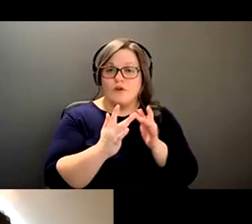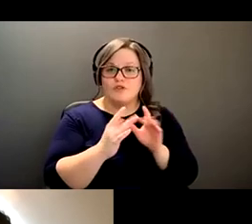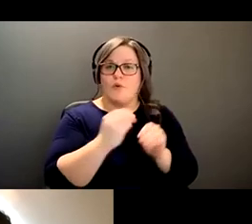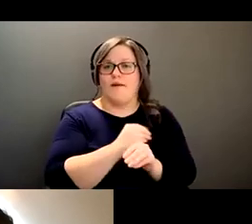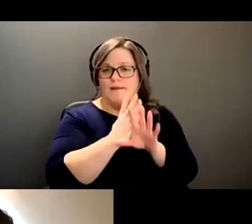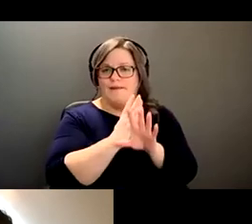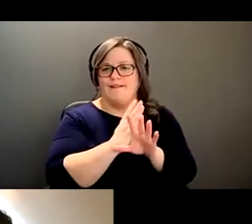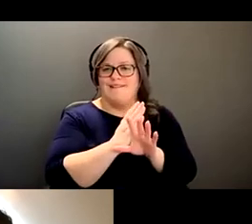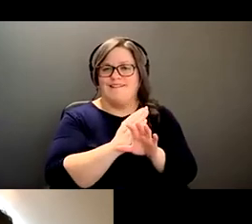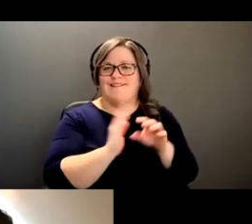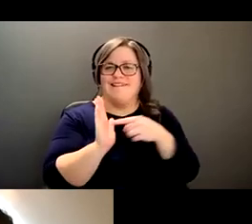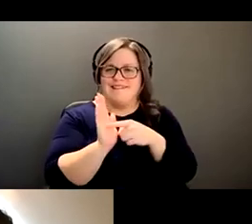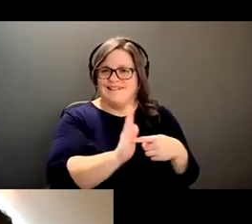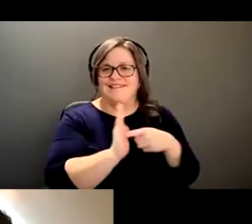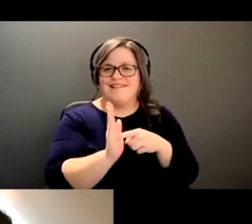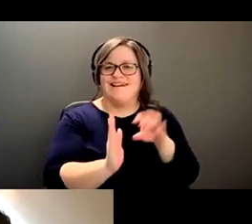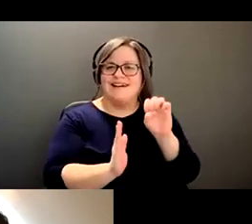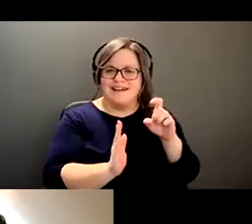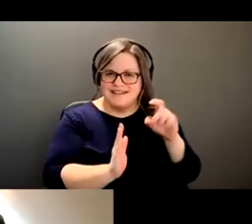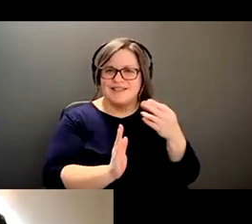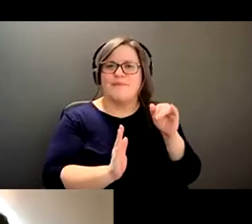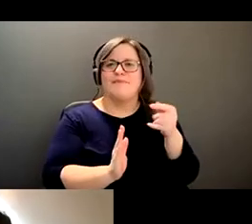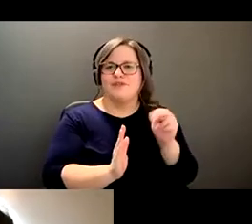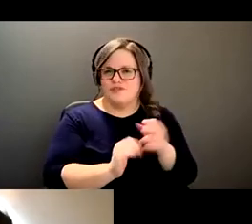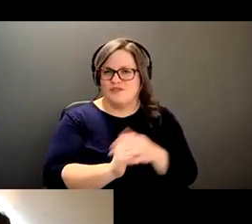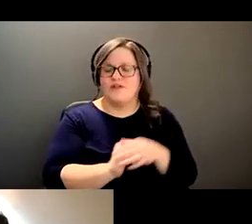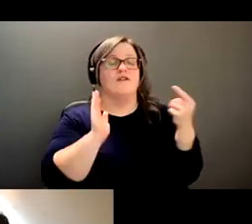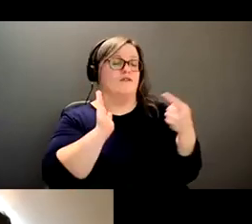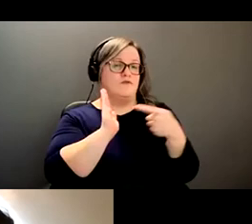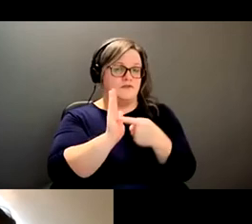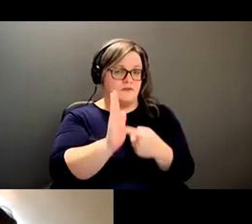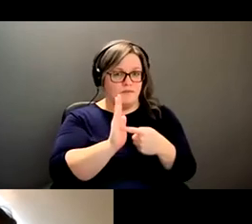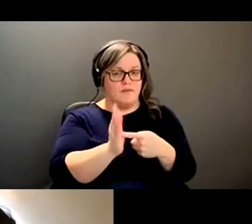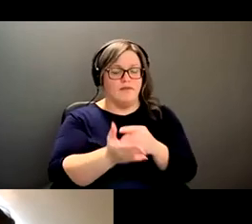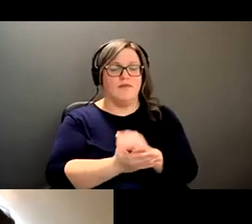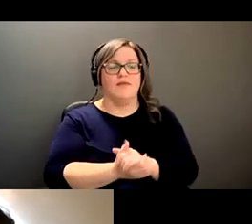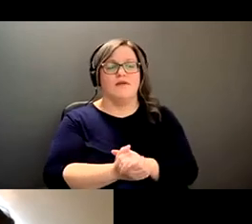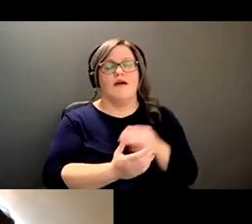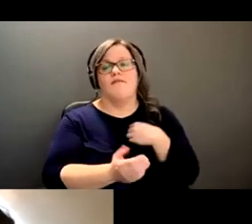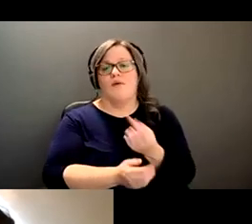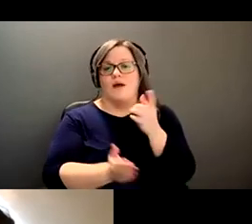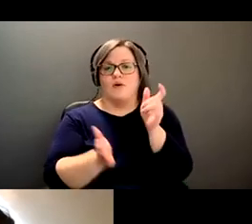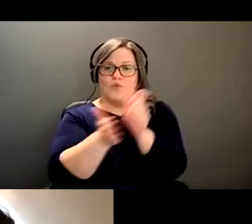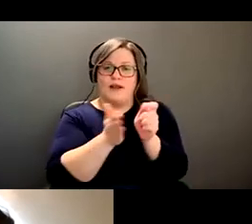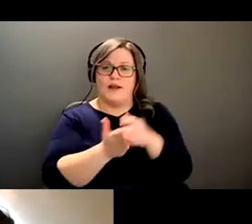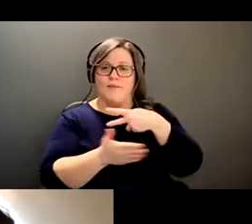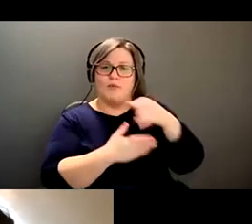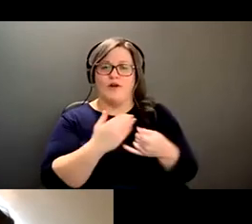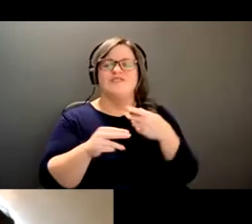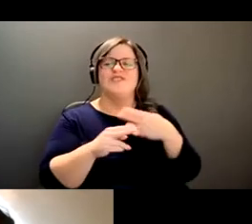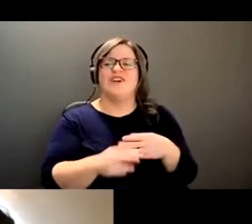exhibitions and other sorts of projects. For example, we have a writing project called Erotic